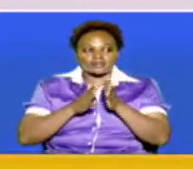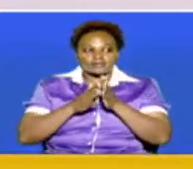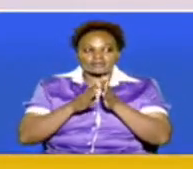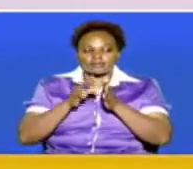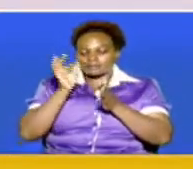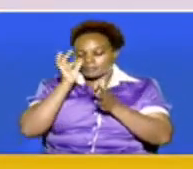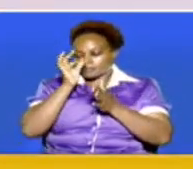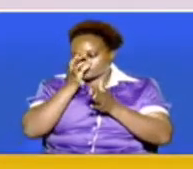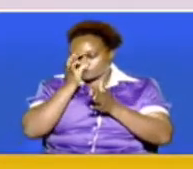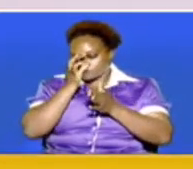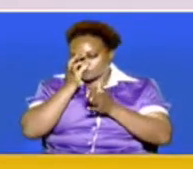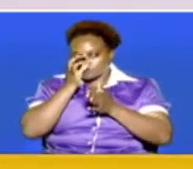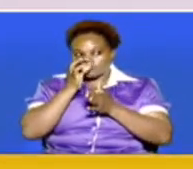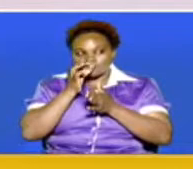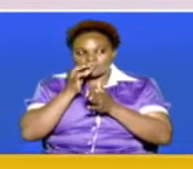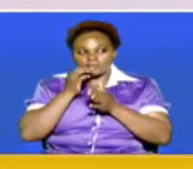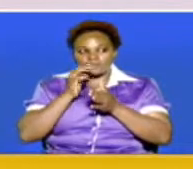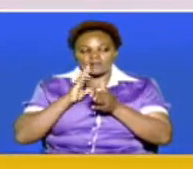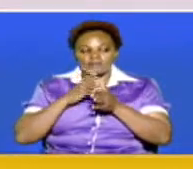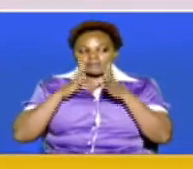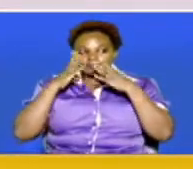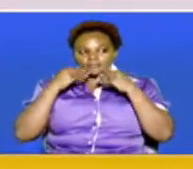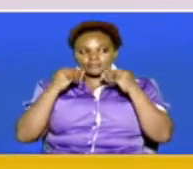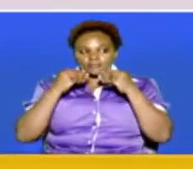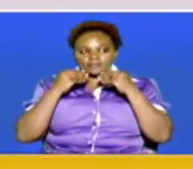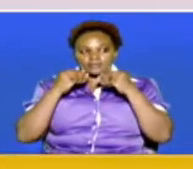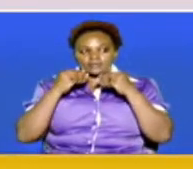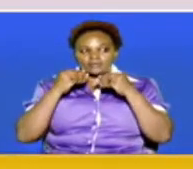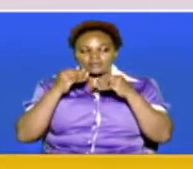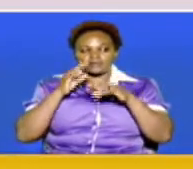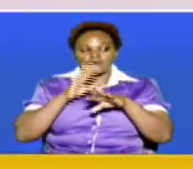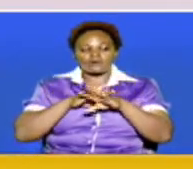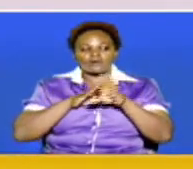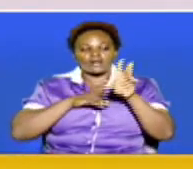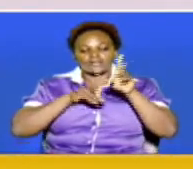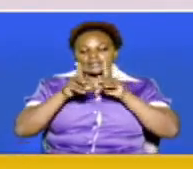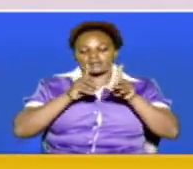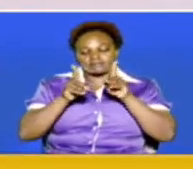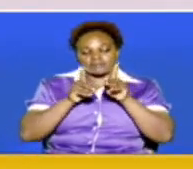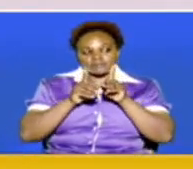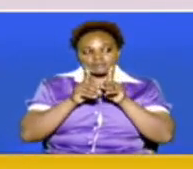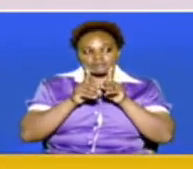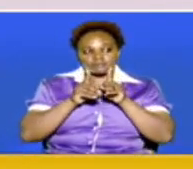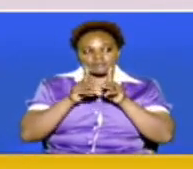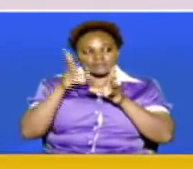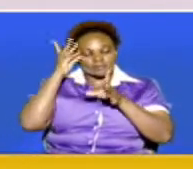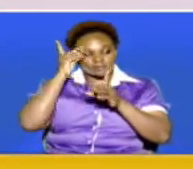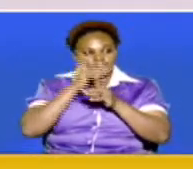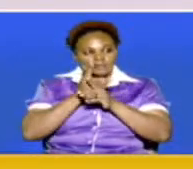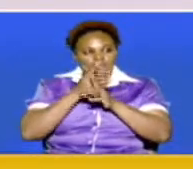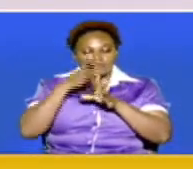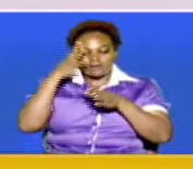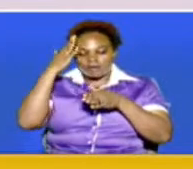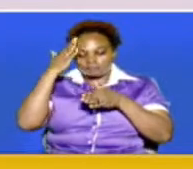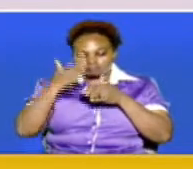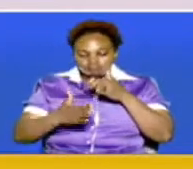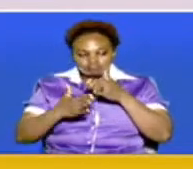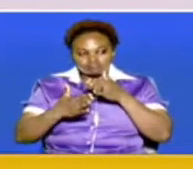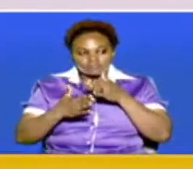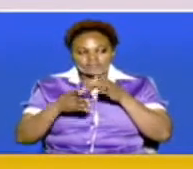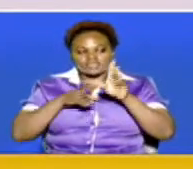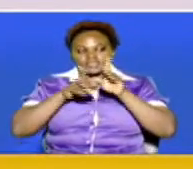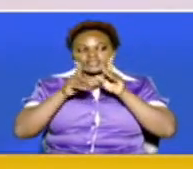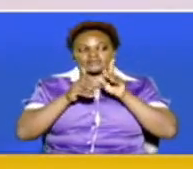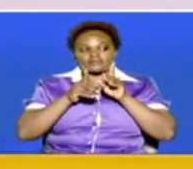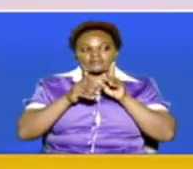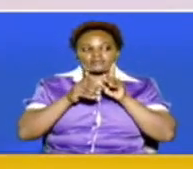Mwai Kibaki came, my president was on a foreign trip. He decided to cut short his